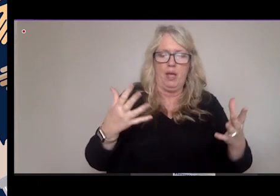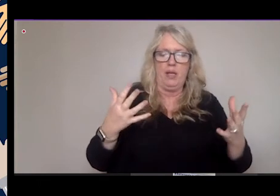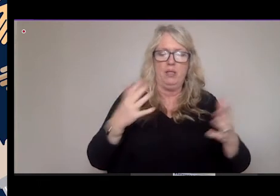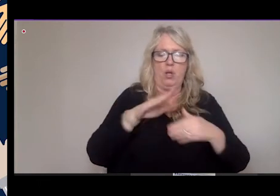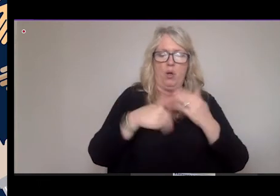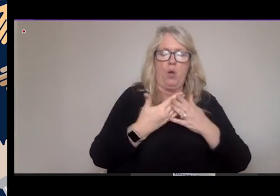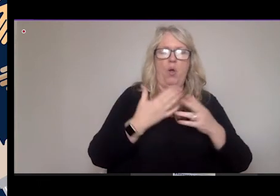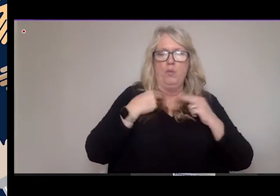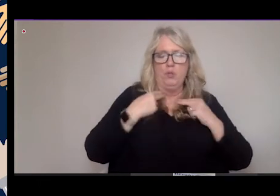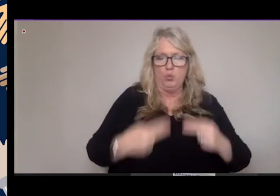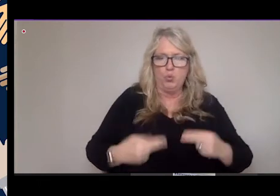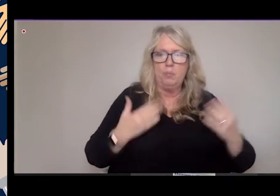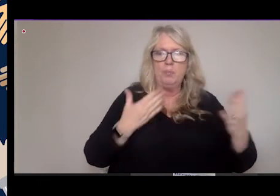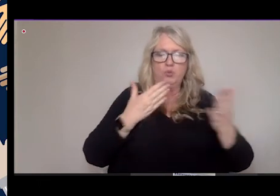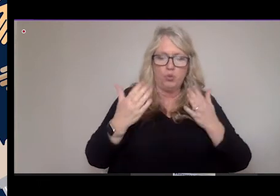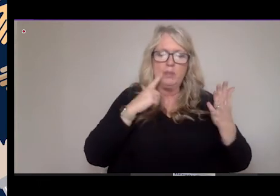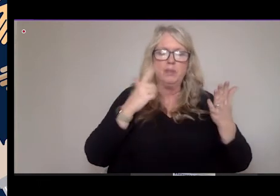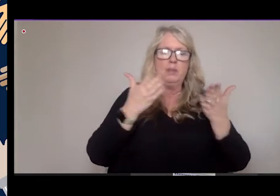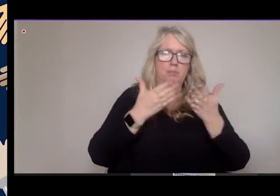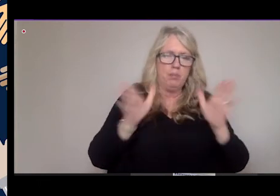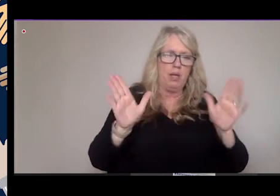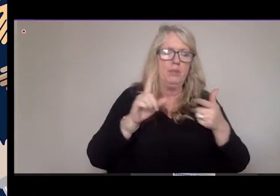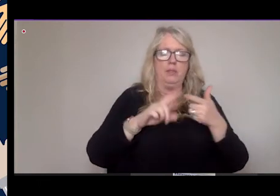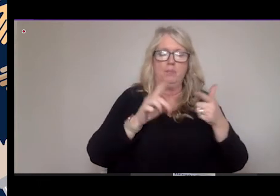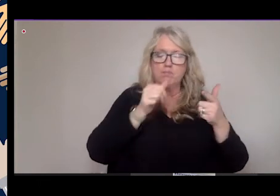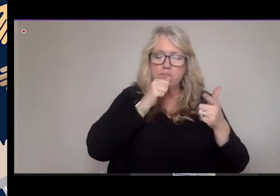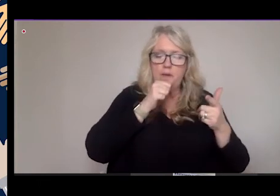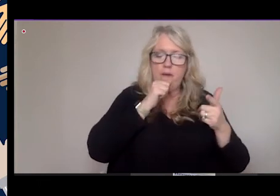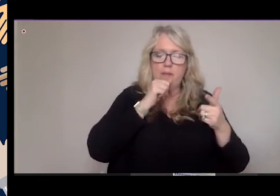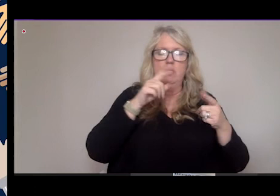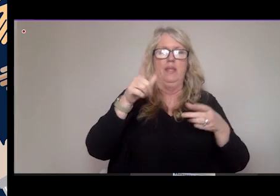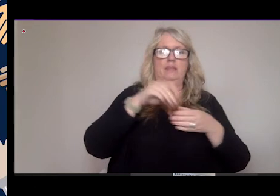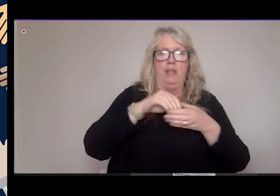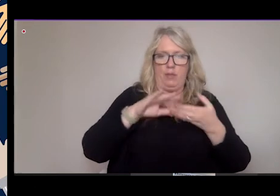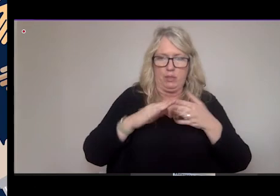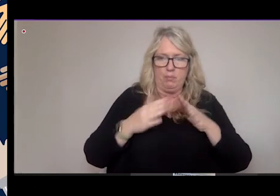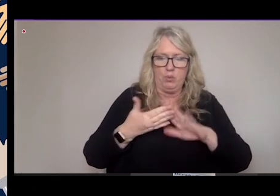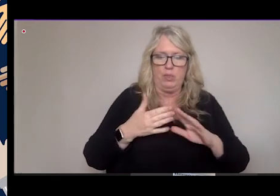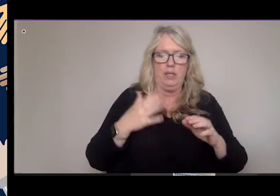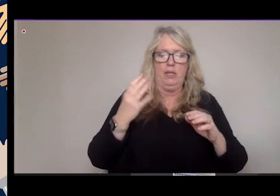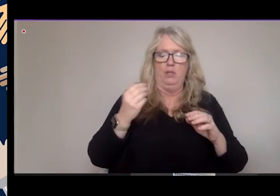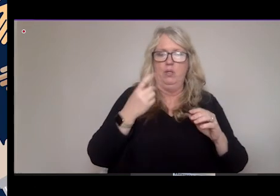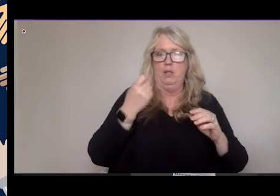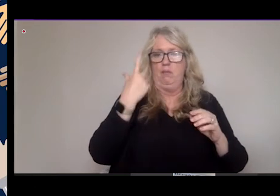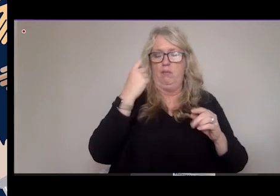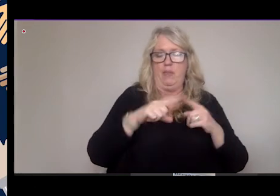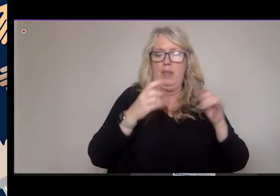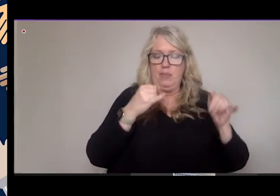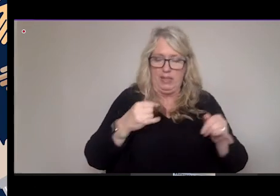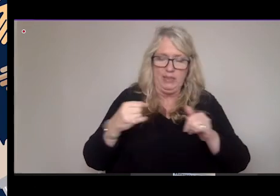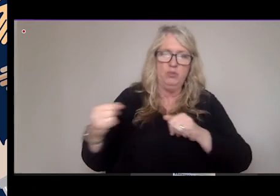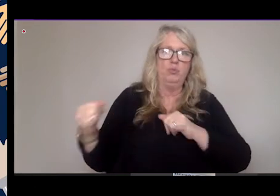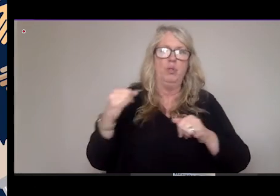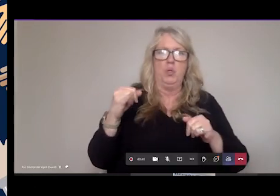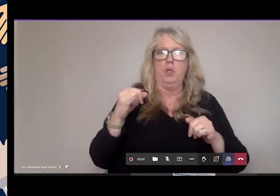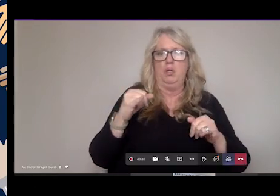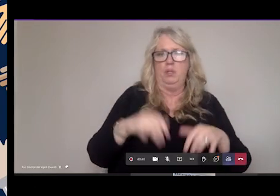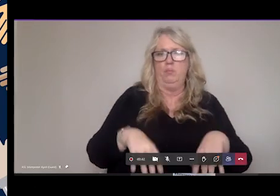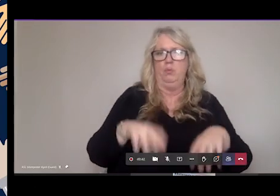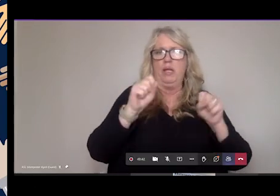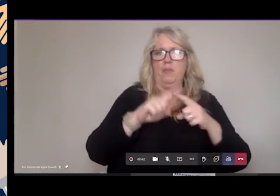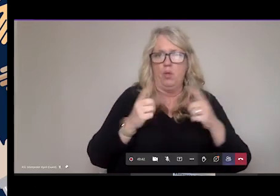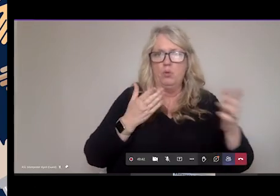those providers, all the human service providers, the public, private providers in a community, so that the individual